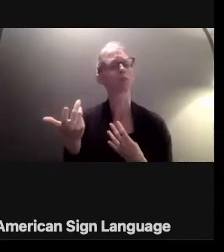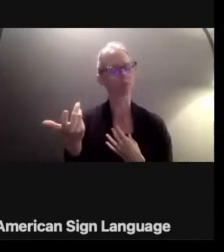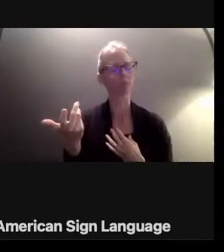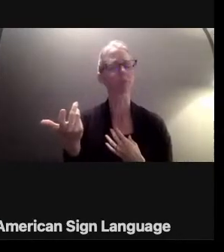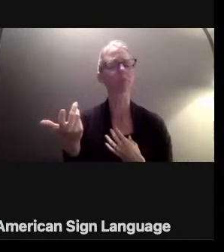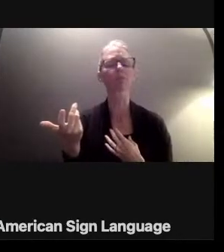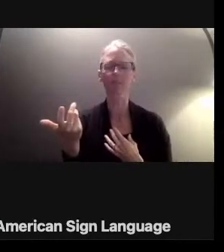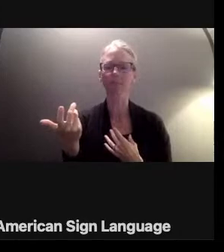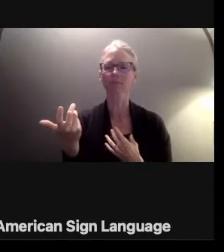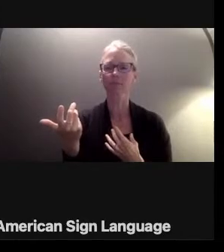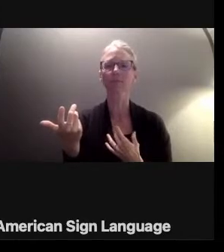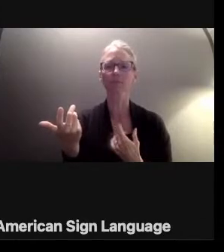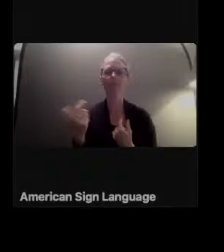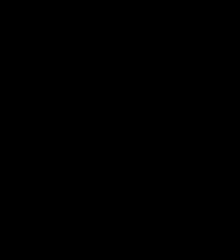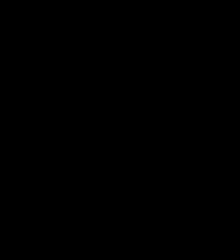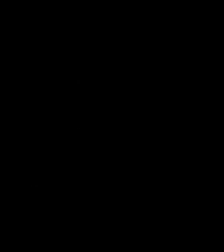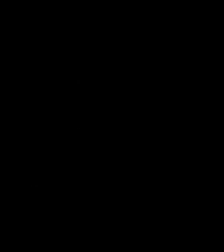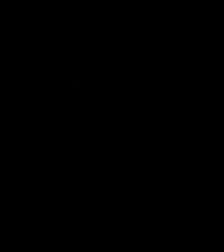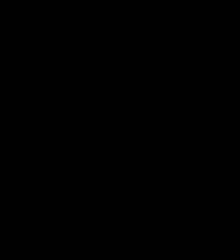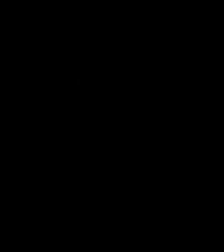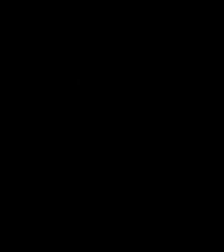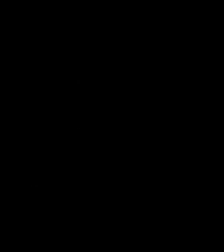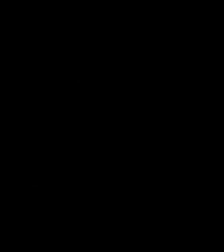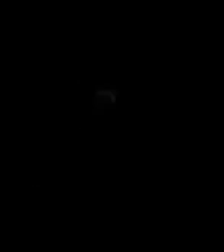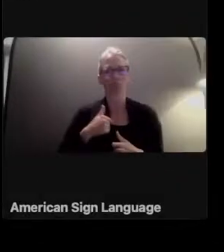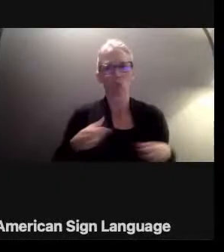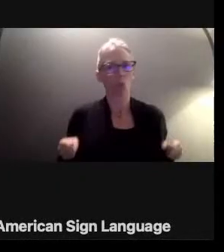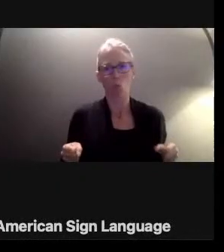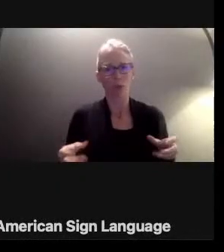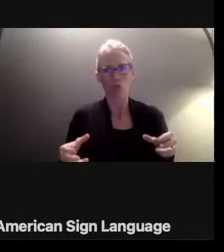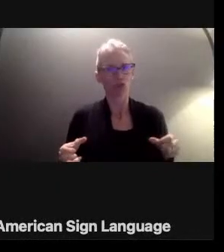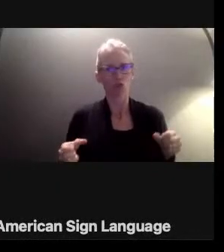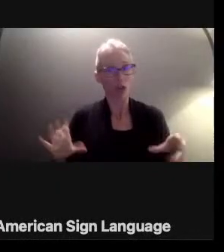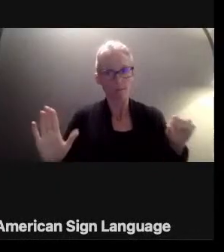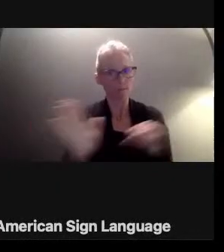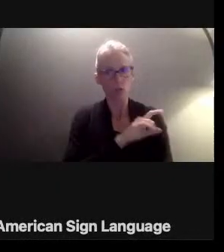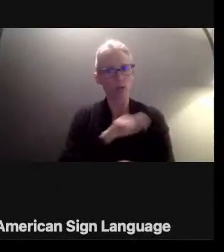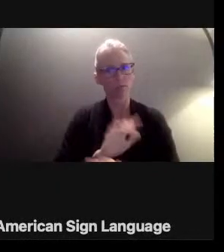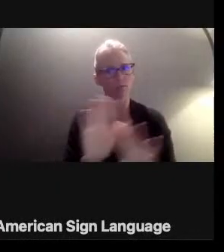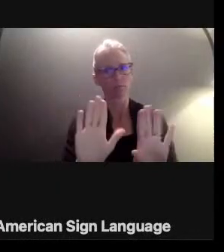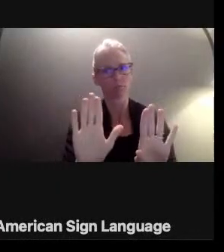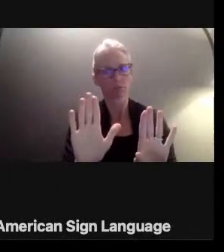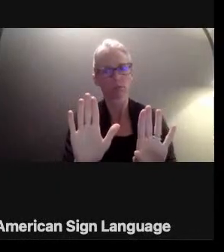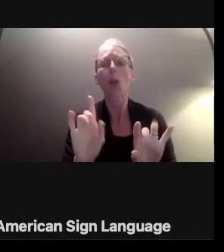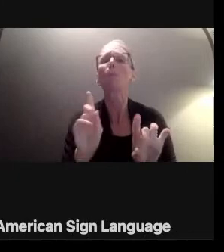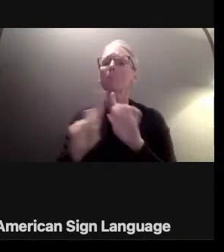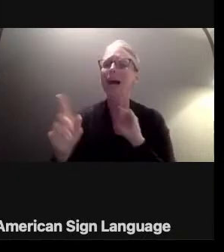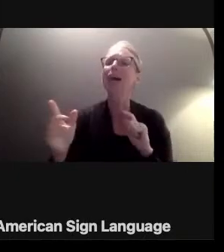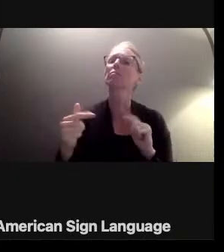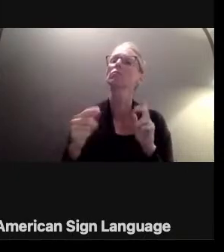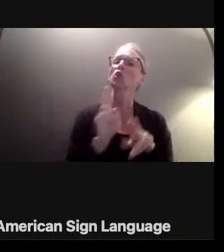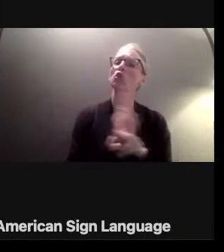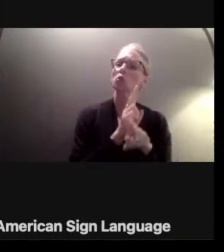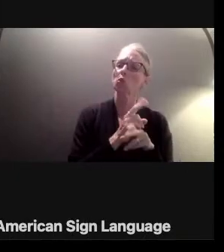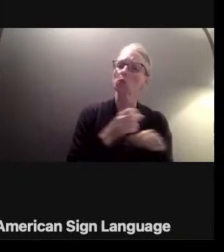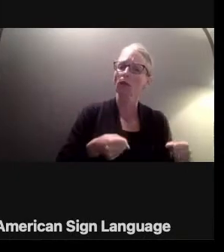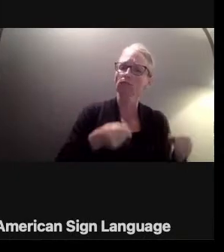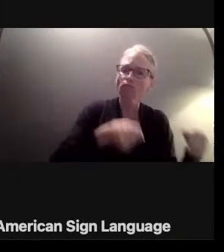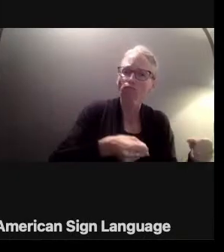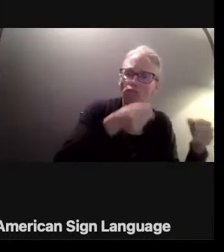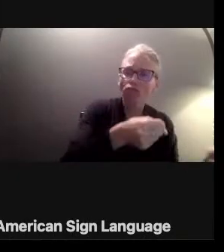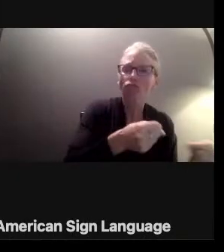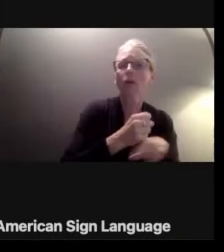I, like I said, do not use a wheelchair full-time, but I do use other mobility devices, and I